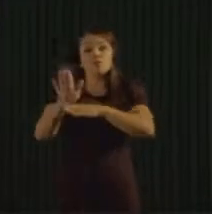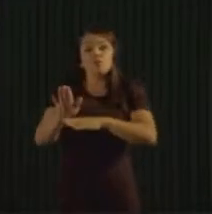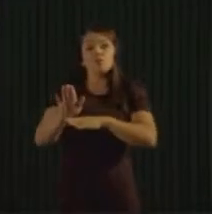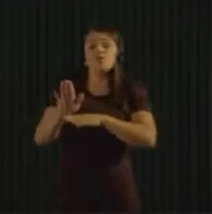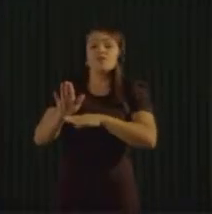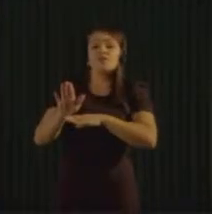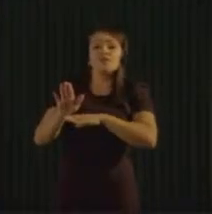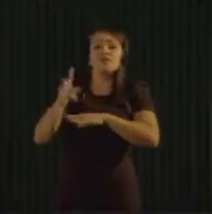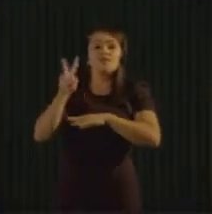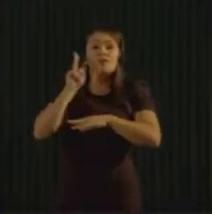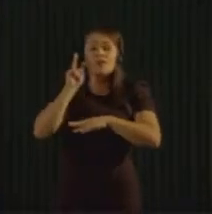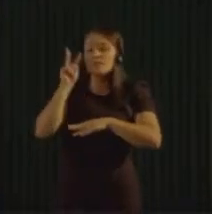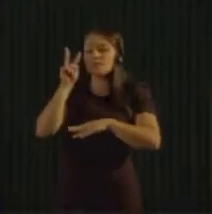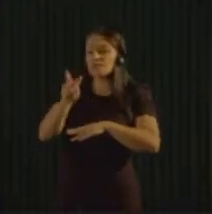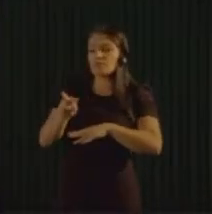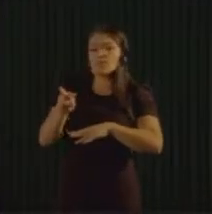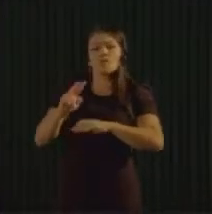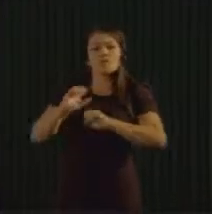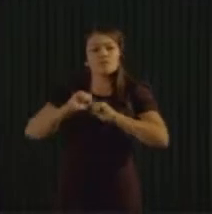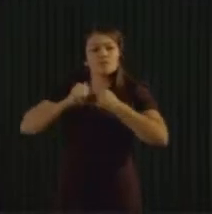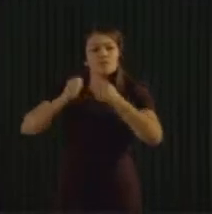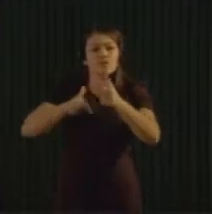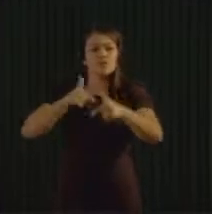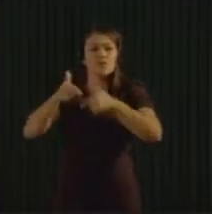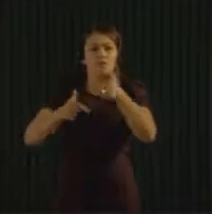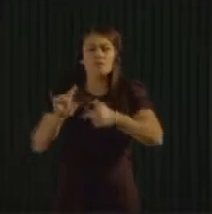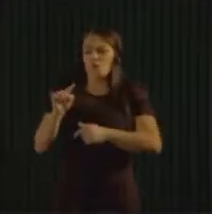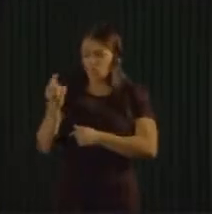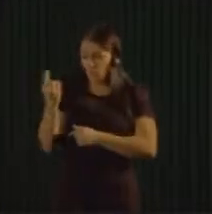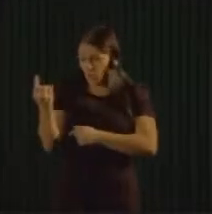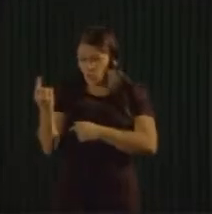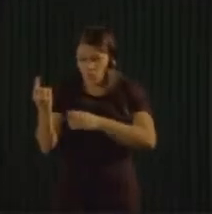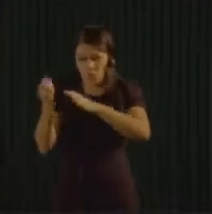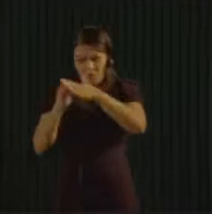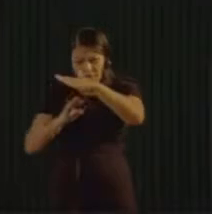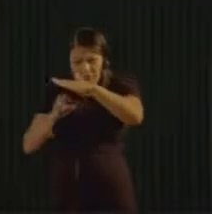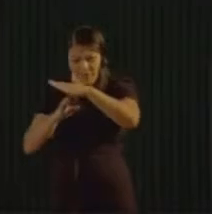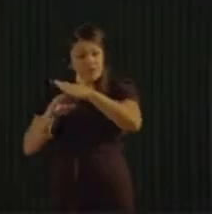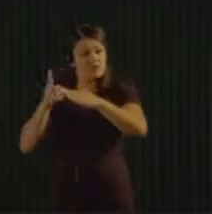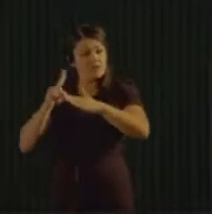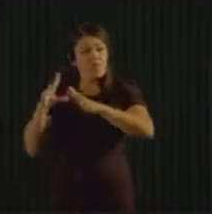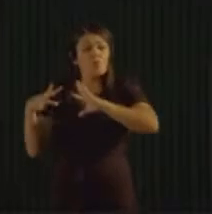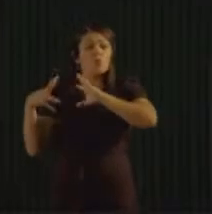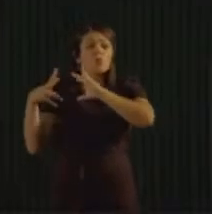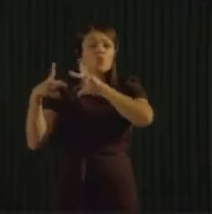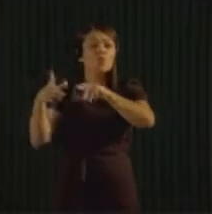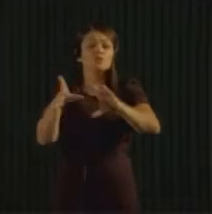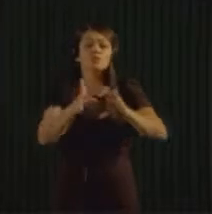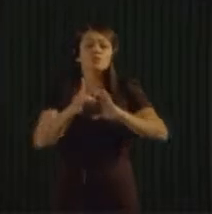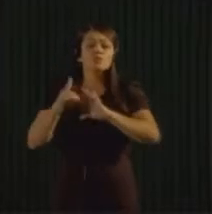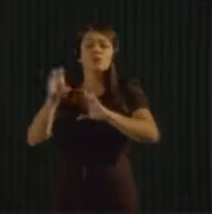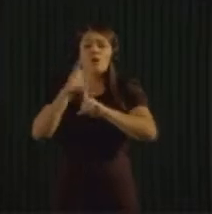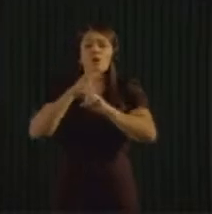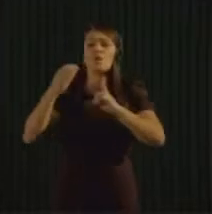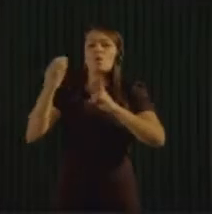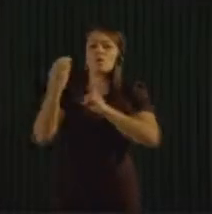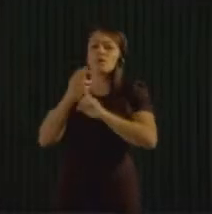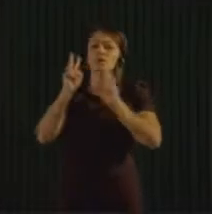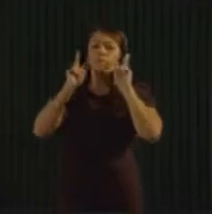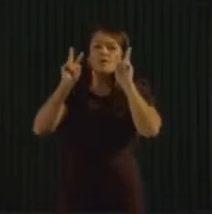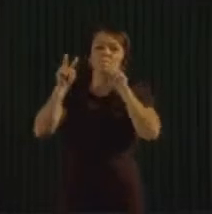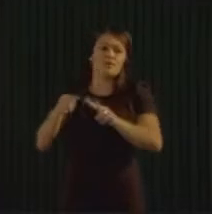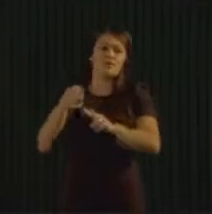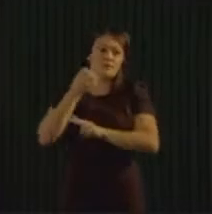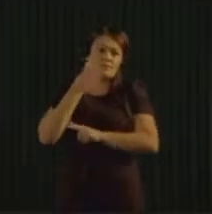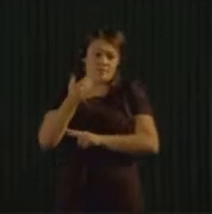a business, but as a community and so on, is really working in certain areas. So combine all in all, so we